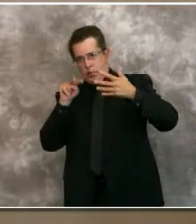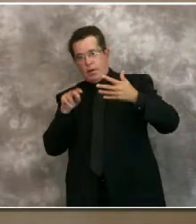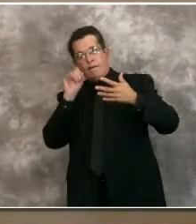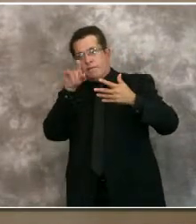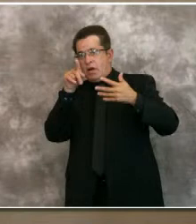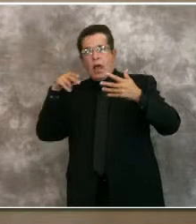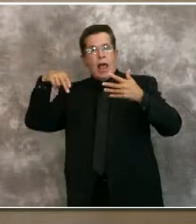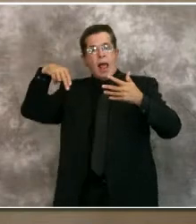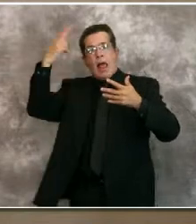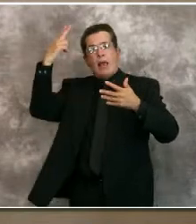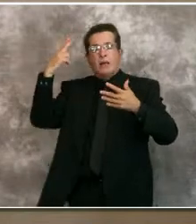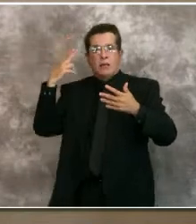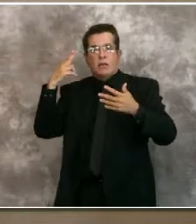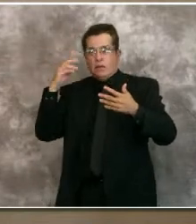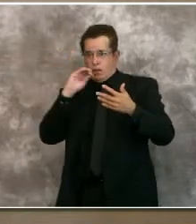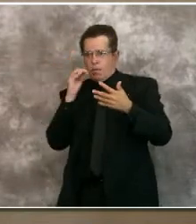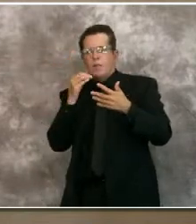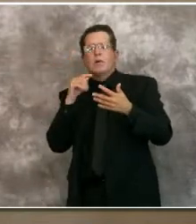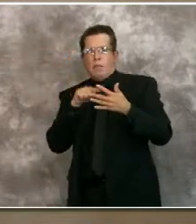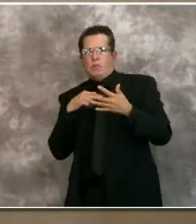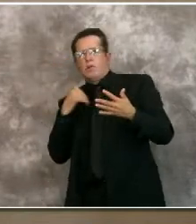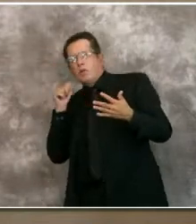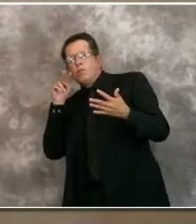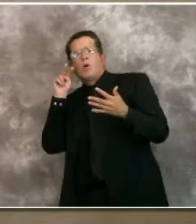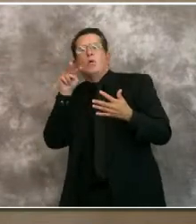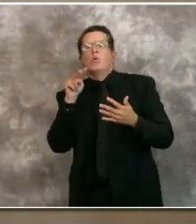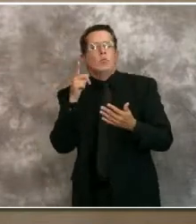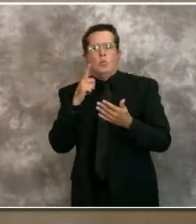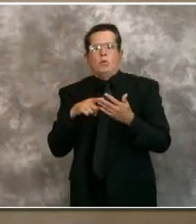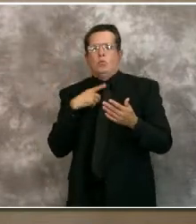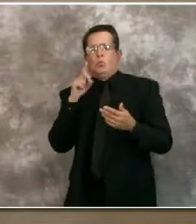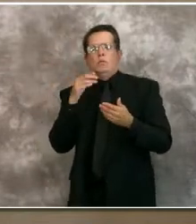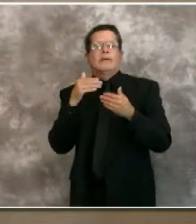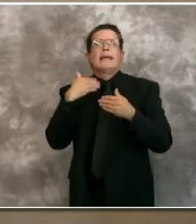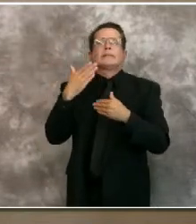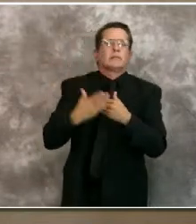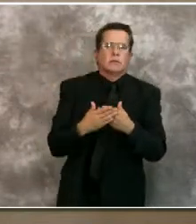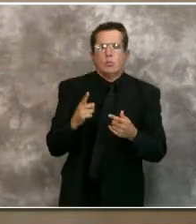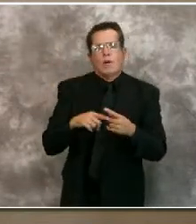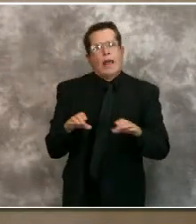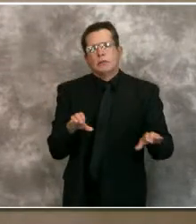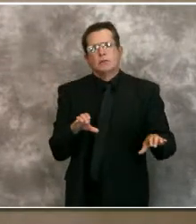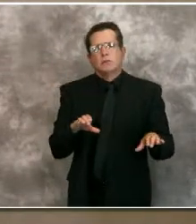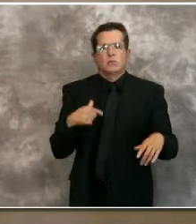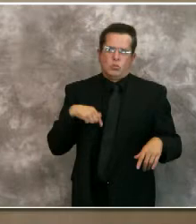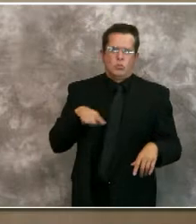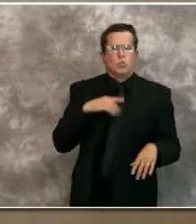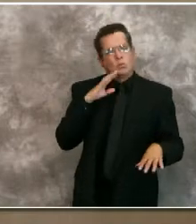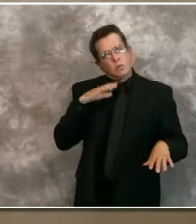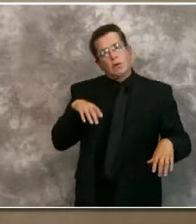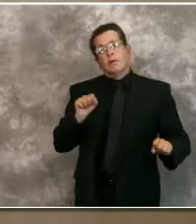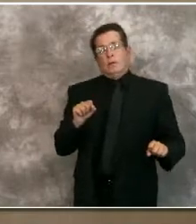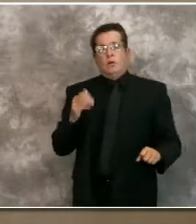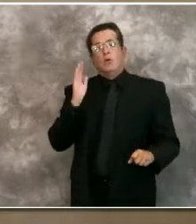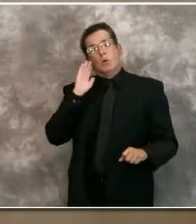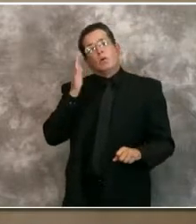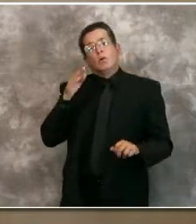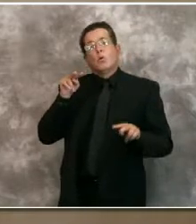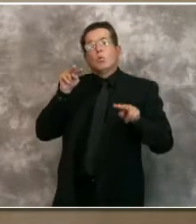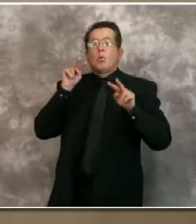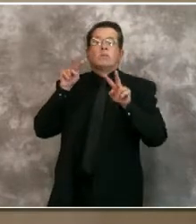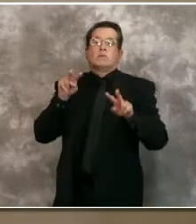abnormal, then that will help us determine what actions to take. Thank you. Thank you, Dr. Wooden.